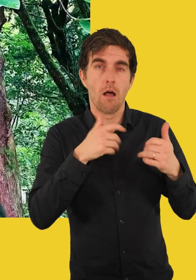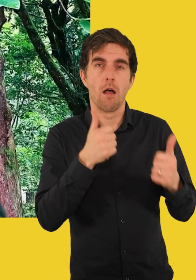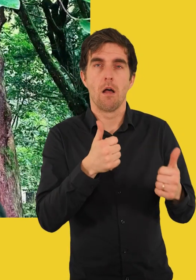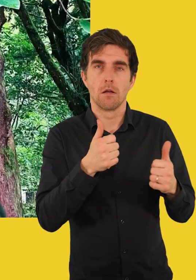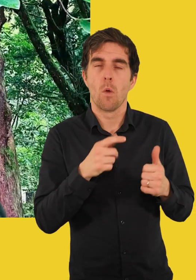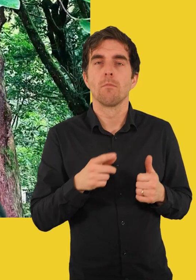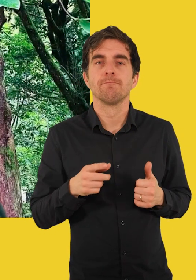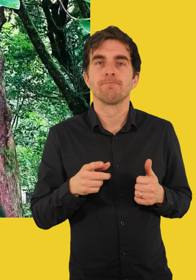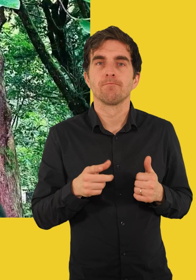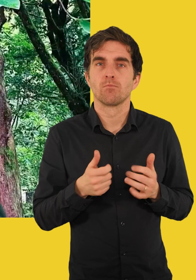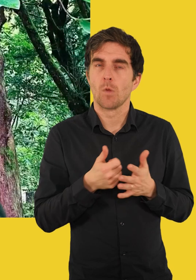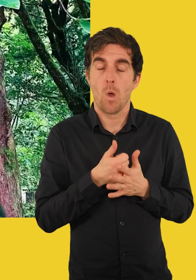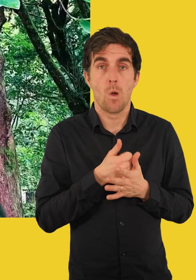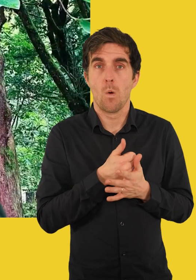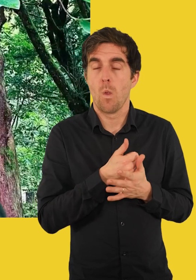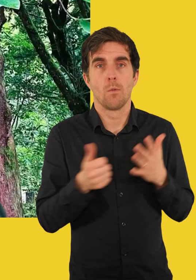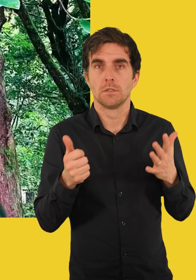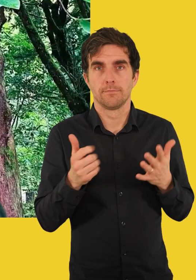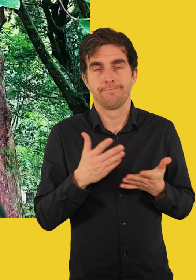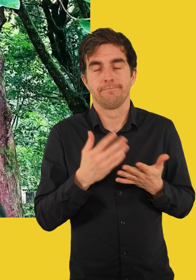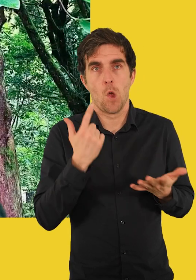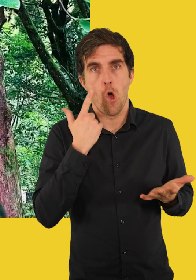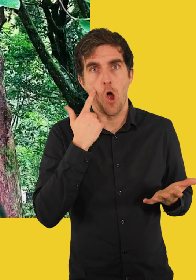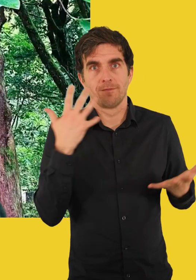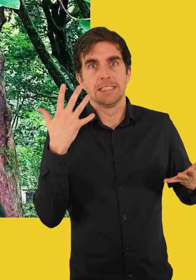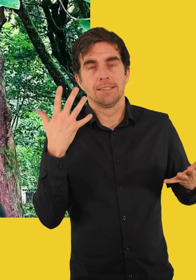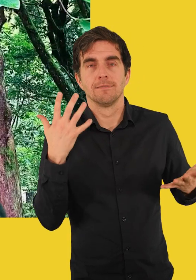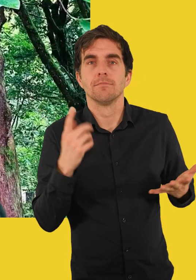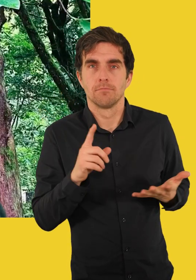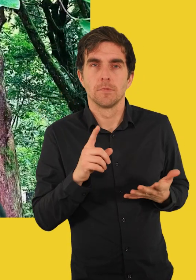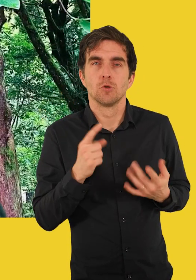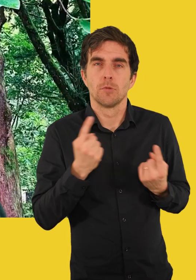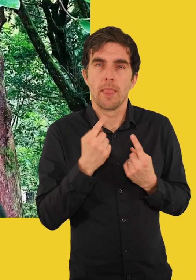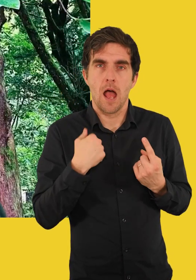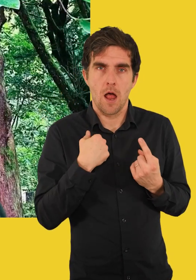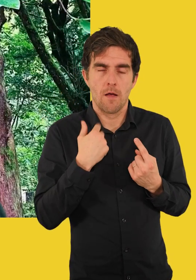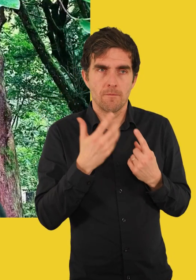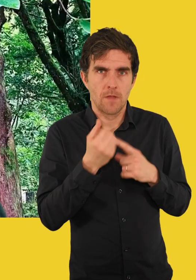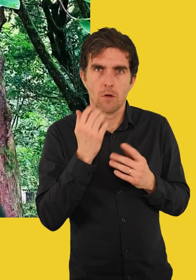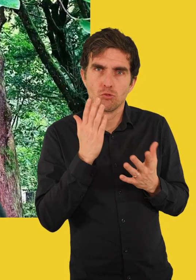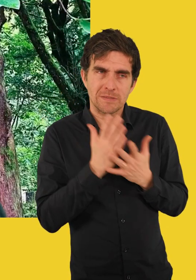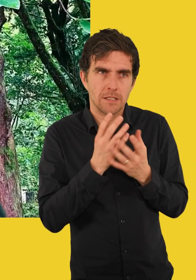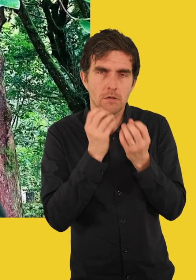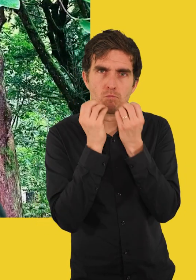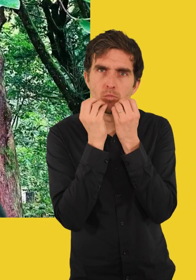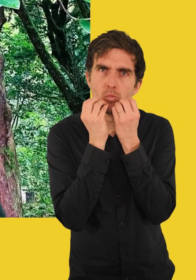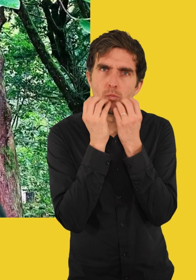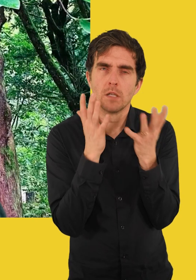And that sounds like always like a really obvious one, but there is just something I find at least like really wonderful